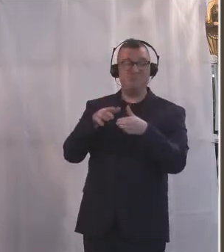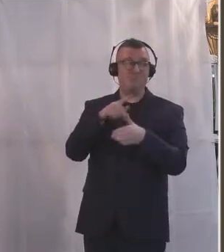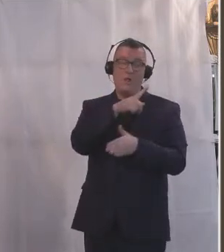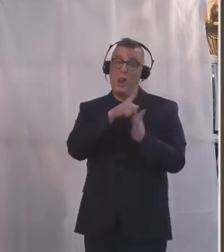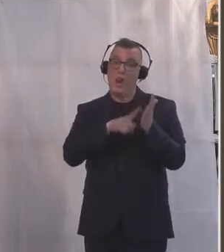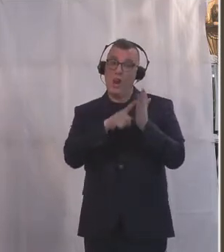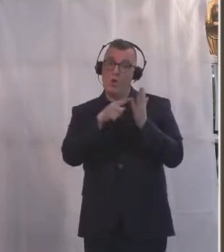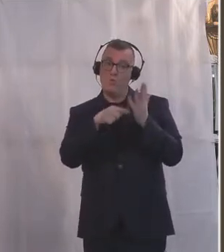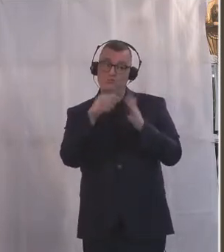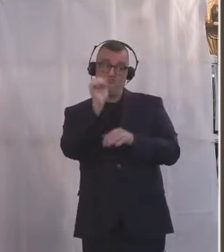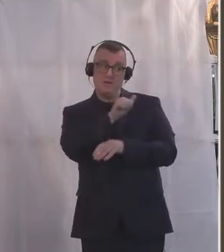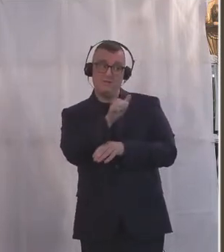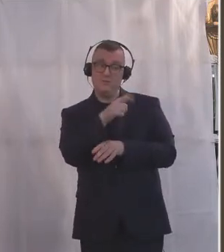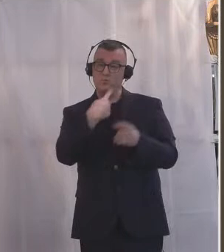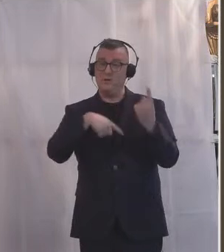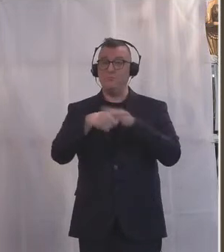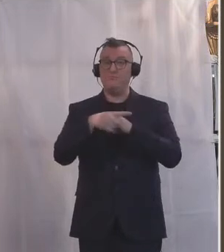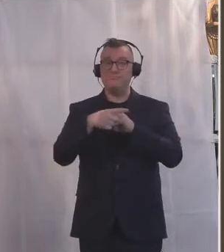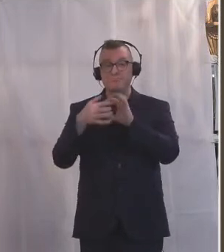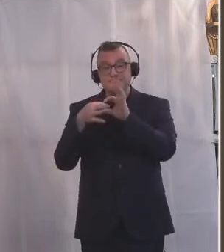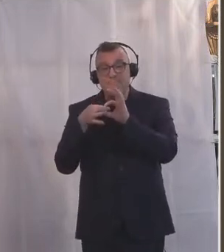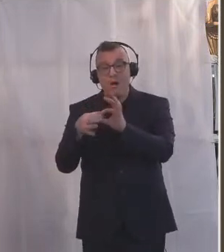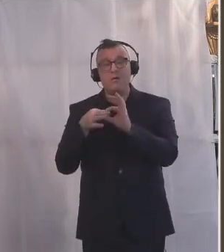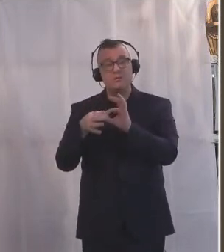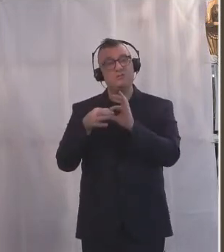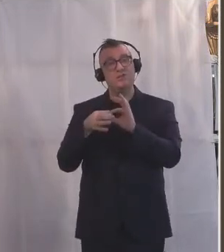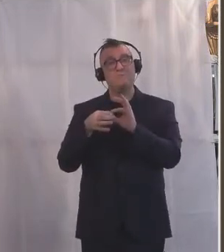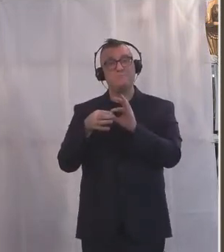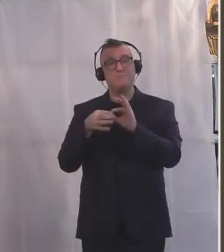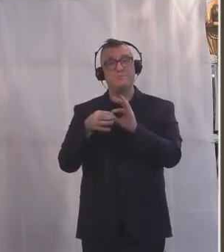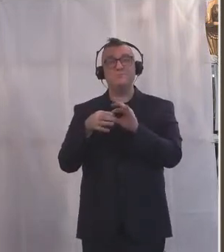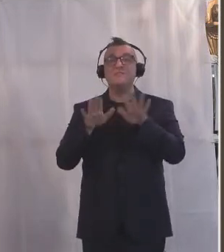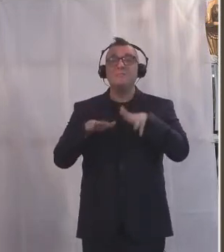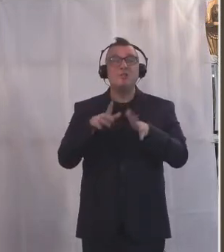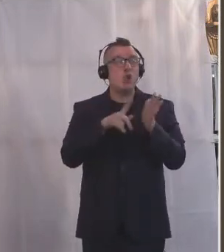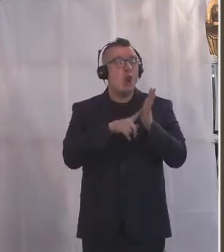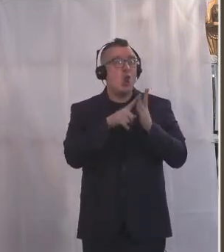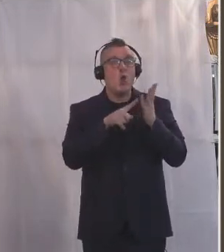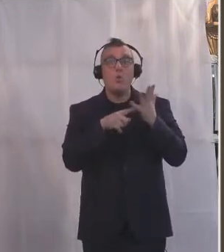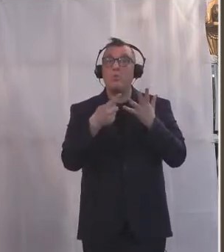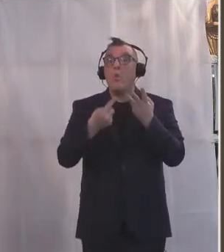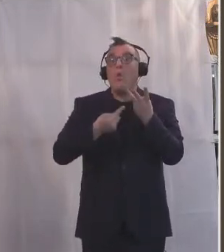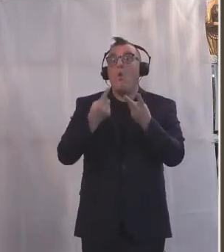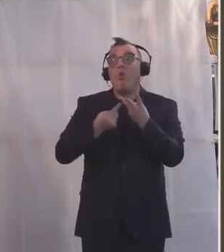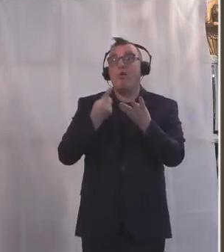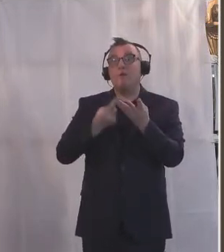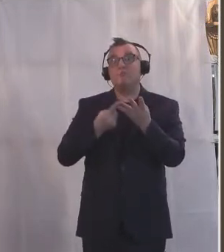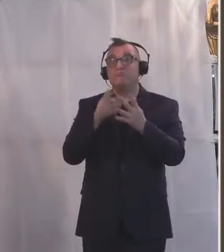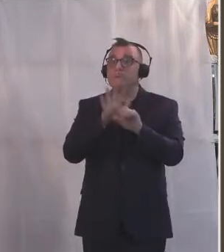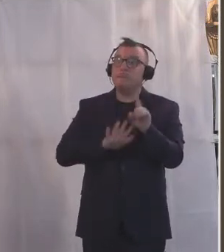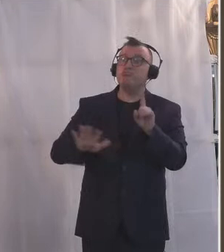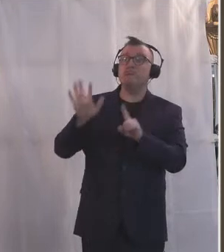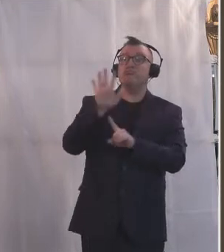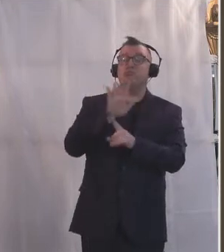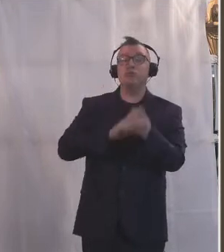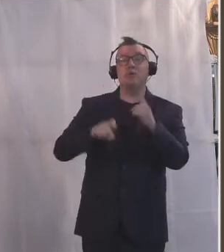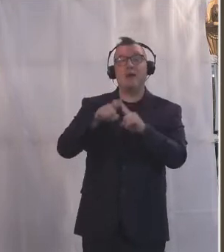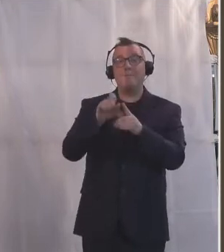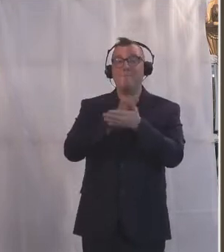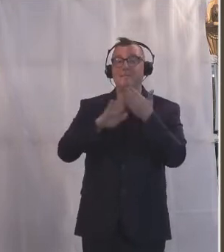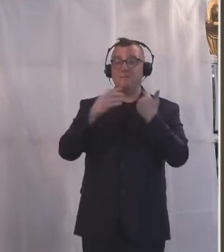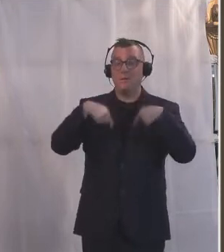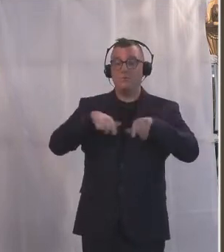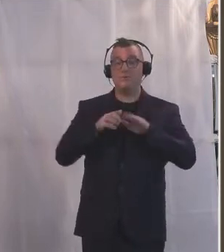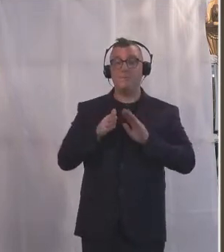partnership with brilliant people like Lou and others around the country so that we can deliver our support in a